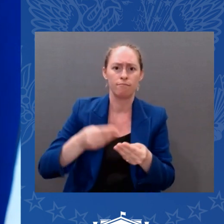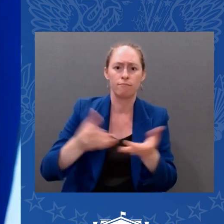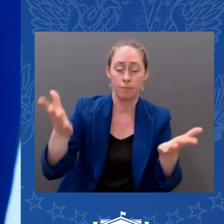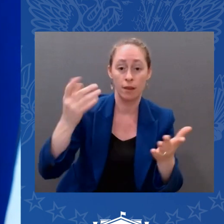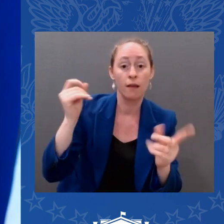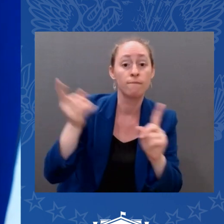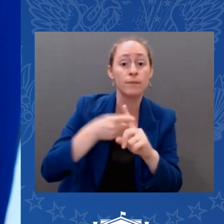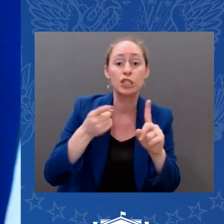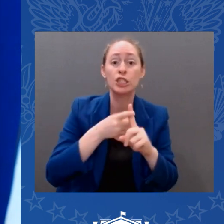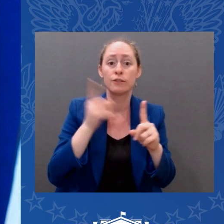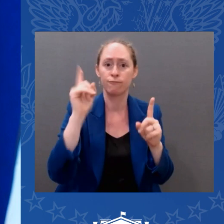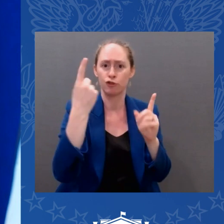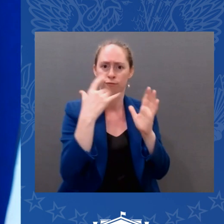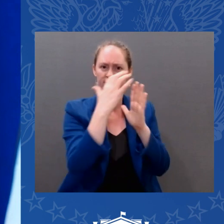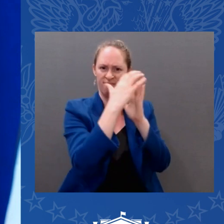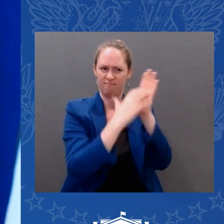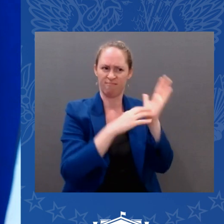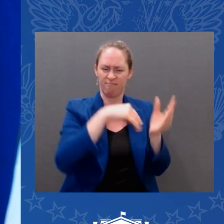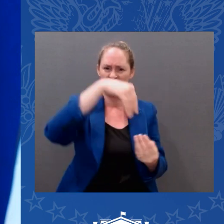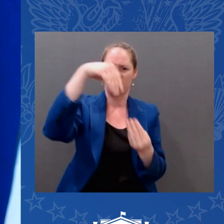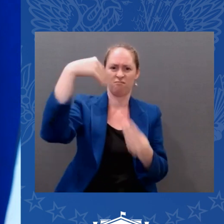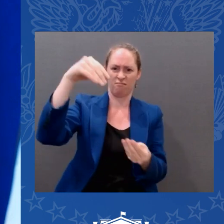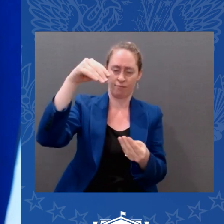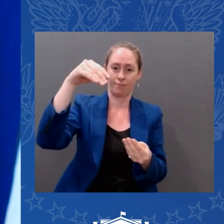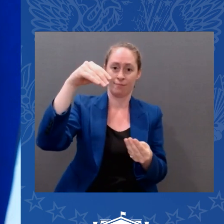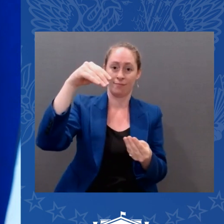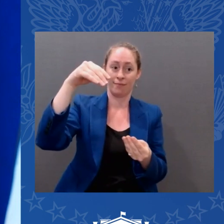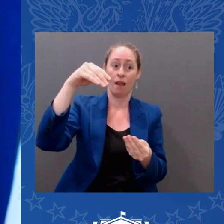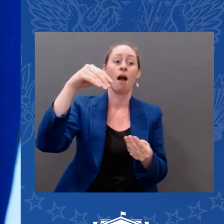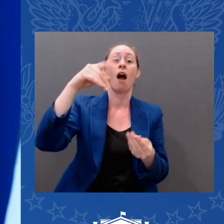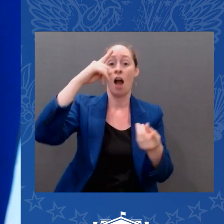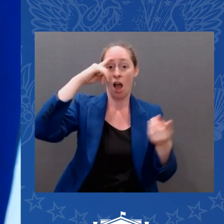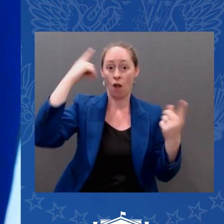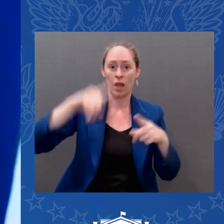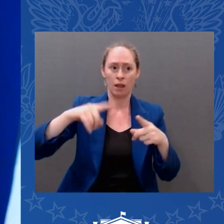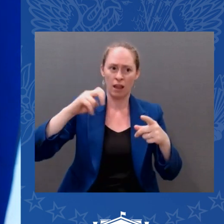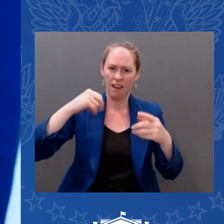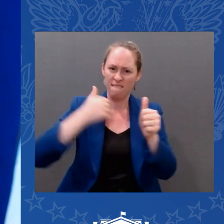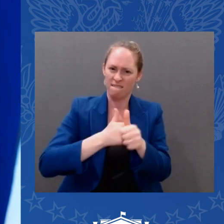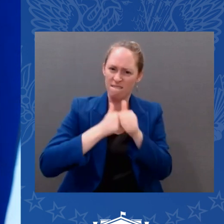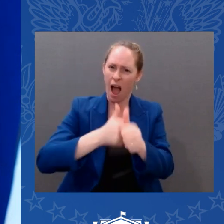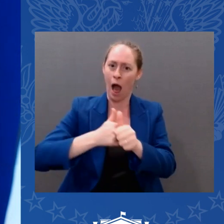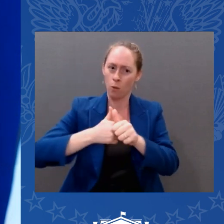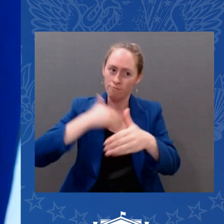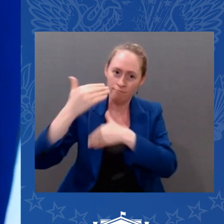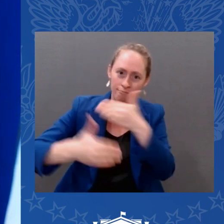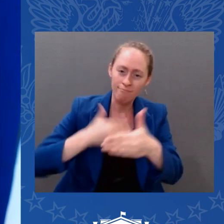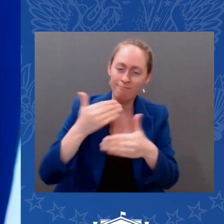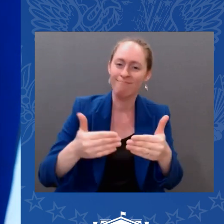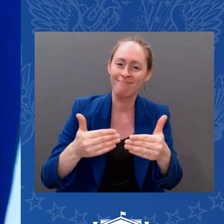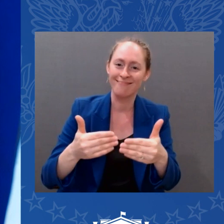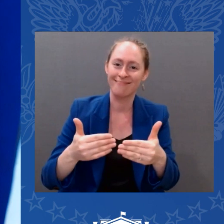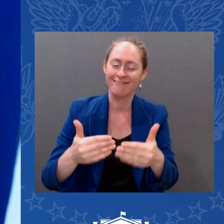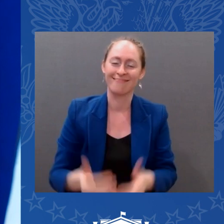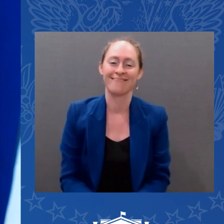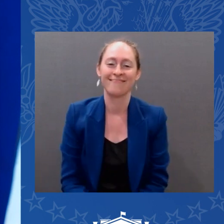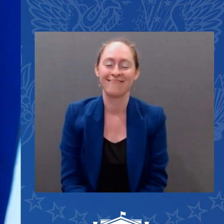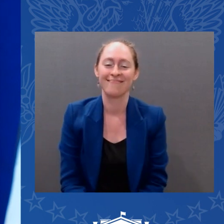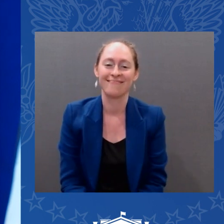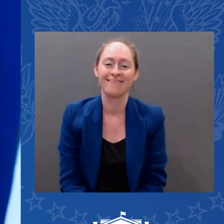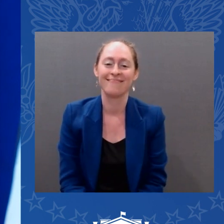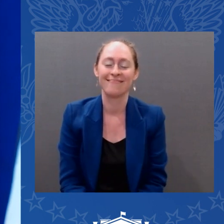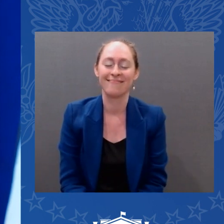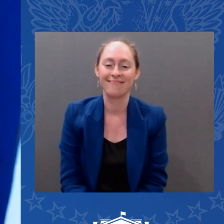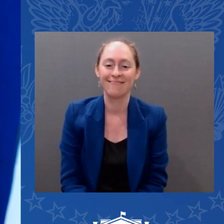4 years after those meetings, we are now facing renewed challenges. These challenges have